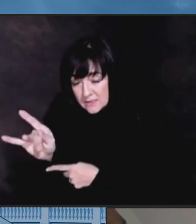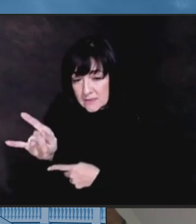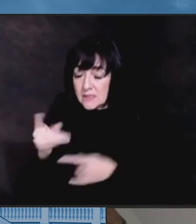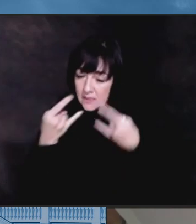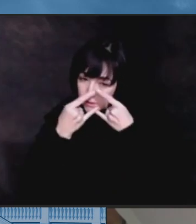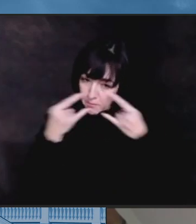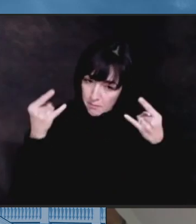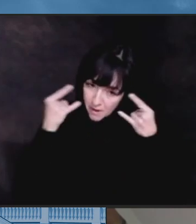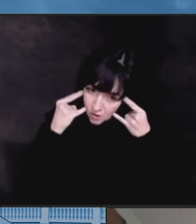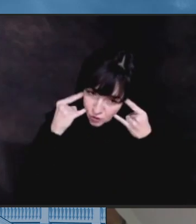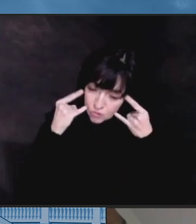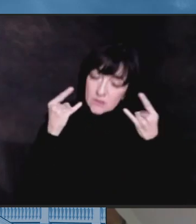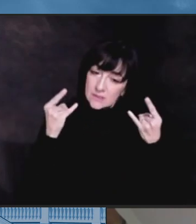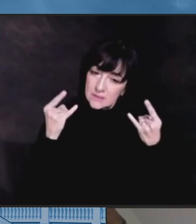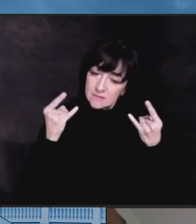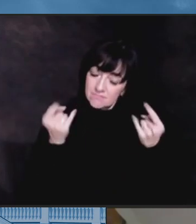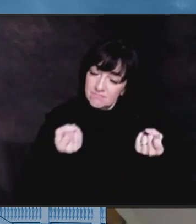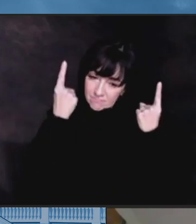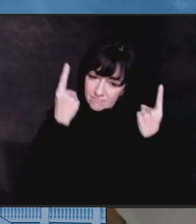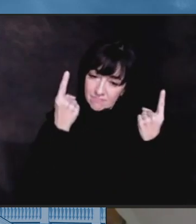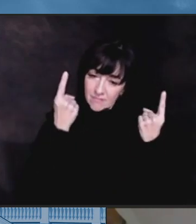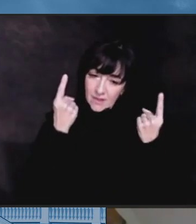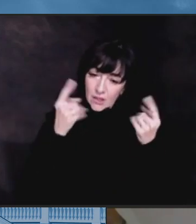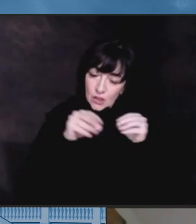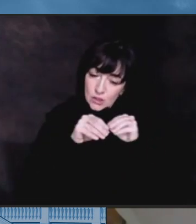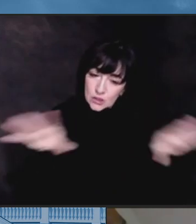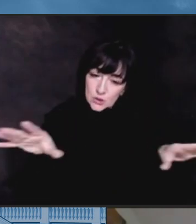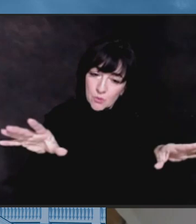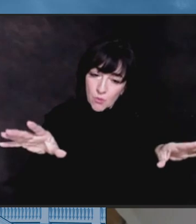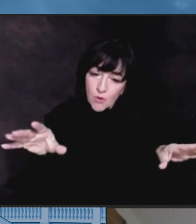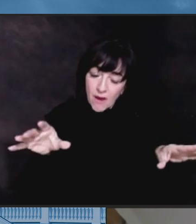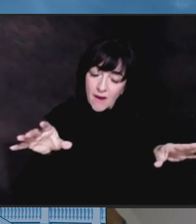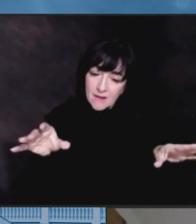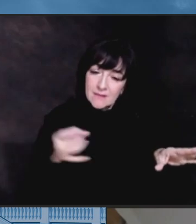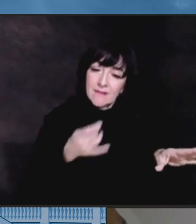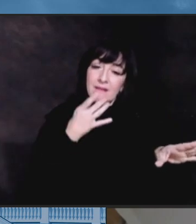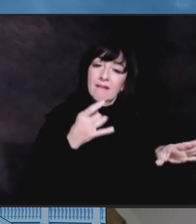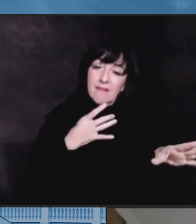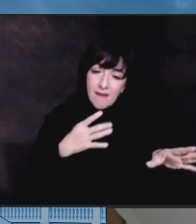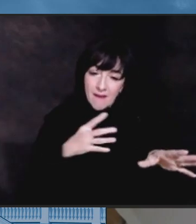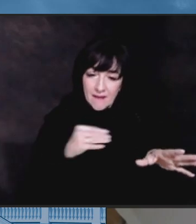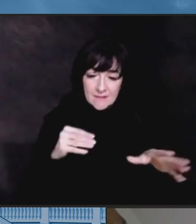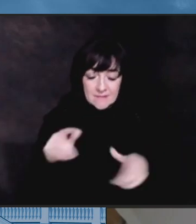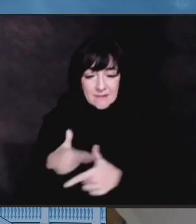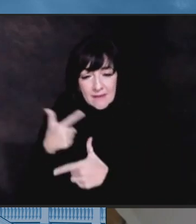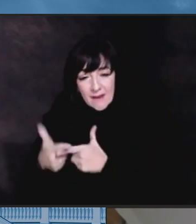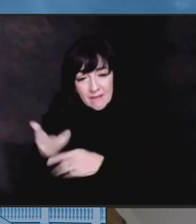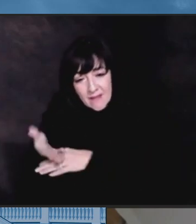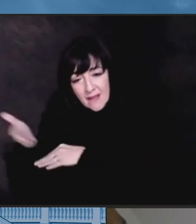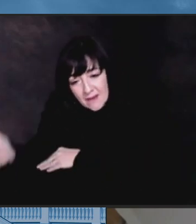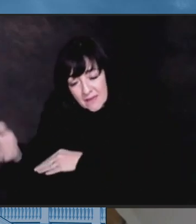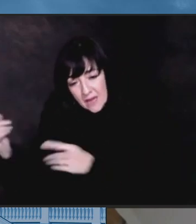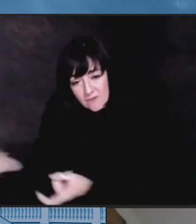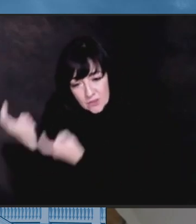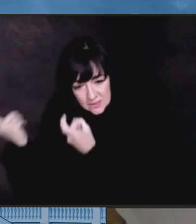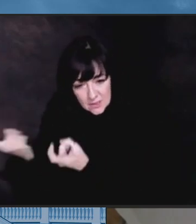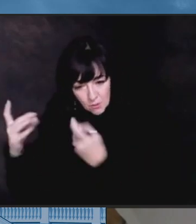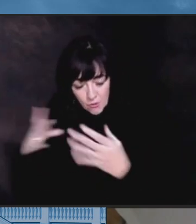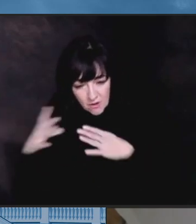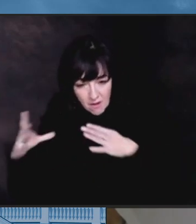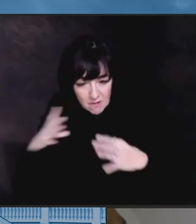light, but don't spread COVID-19. If you find yourself uninsured due to